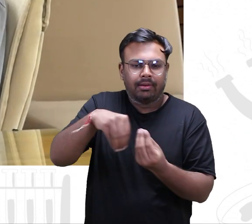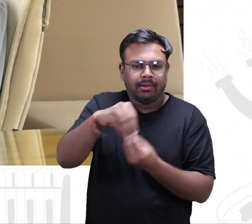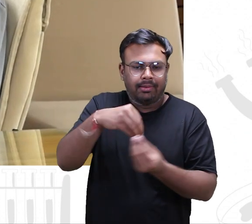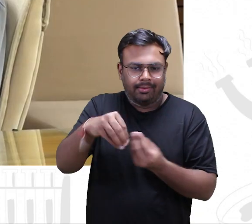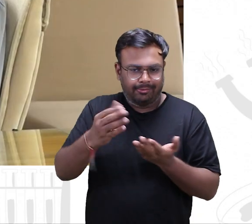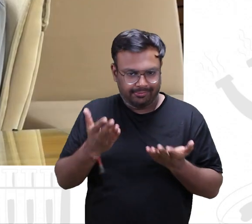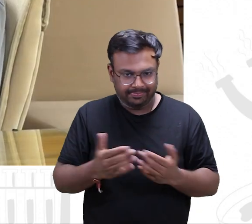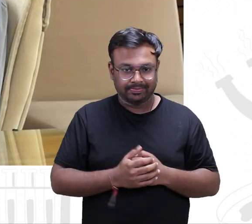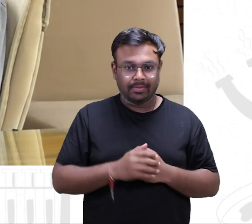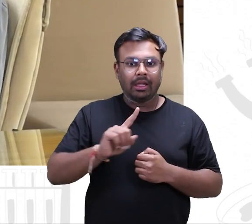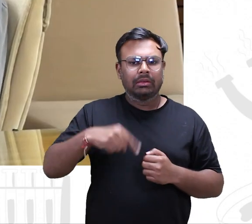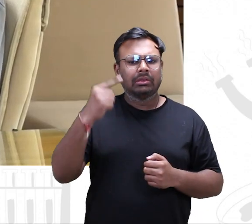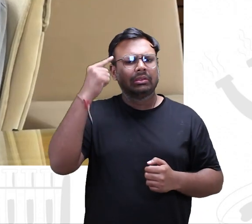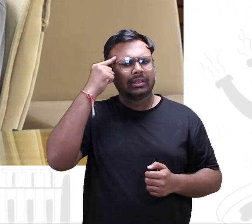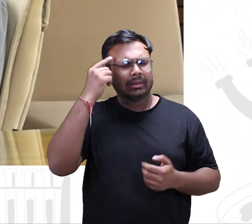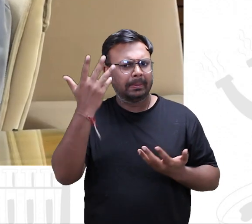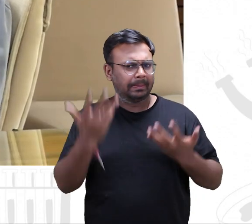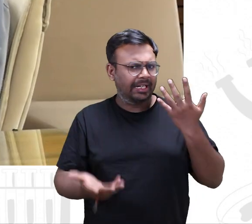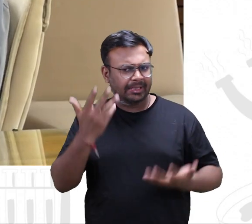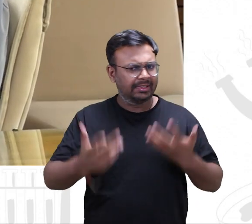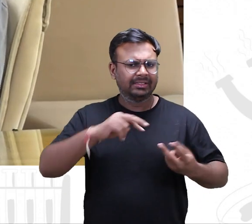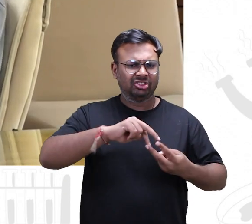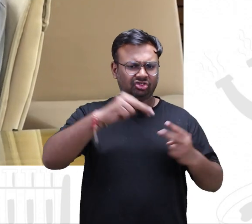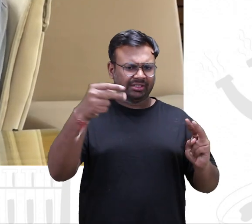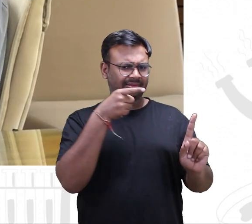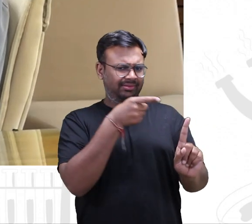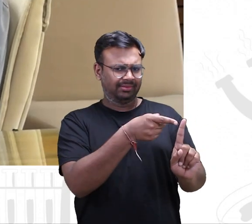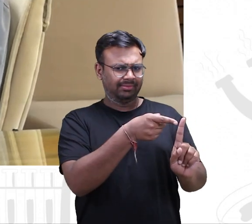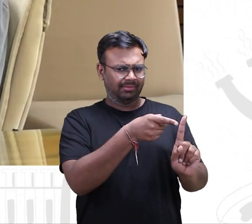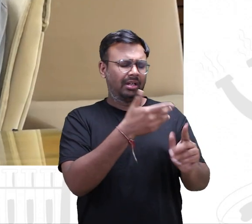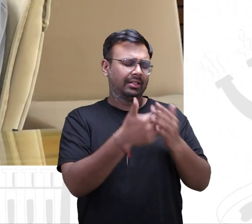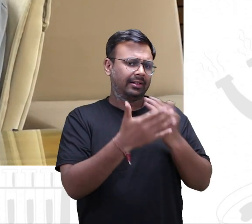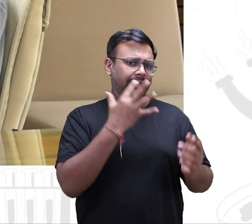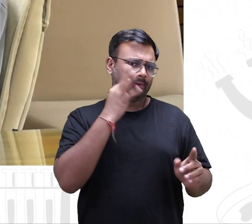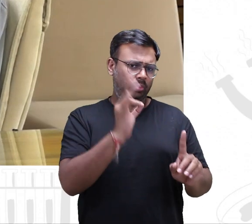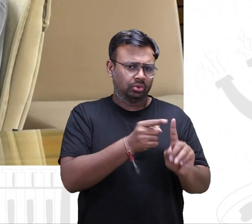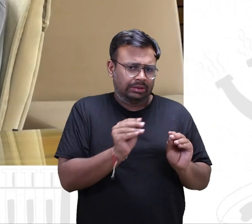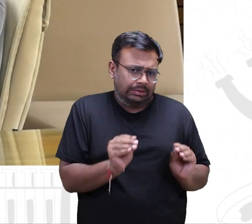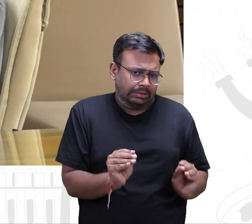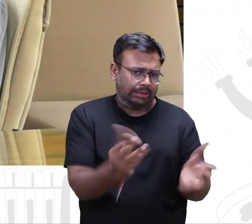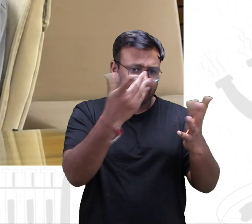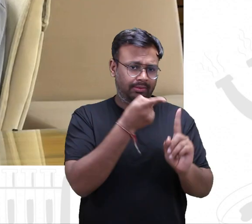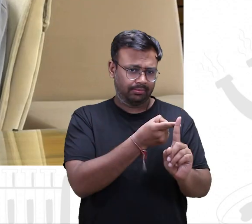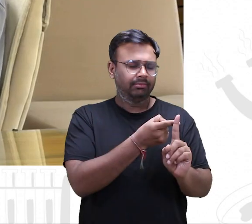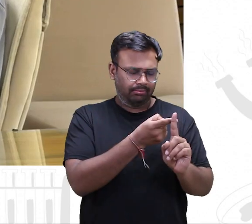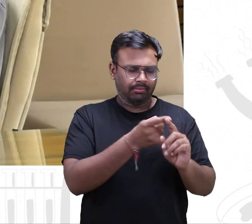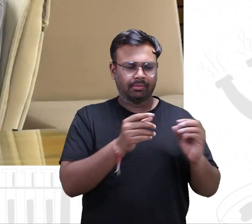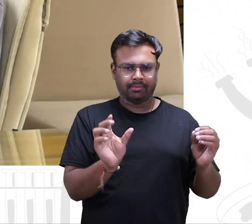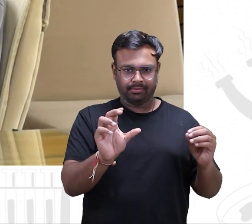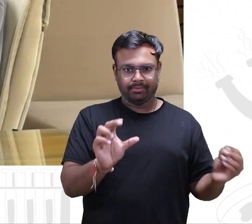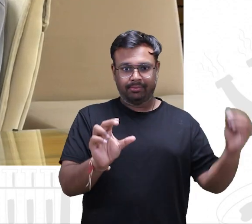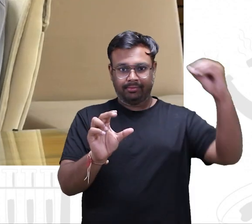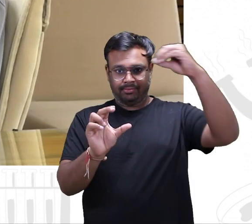we thought that maybe this gene is a trigger or a key for starting